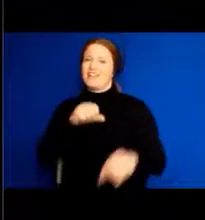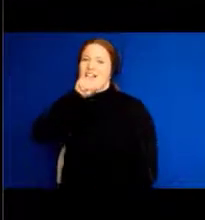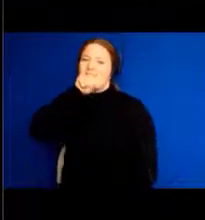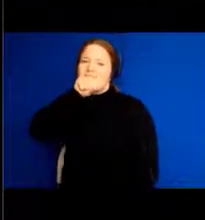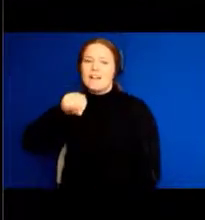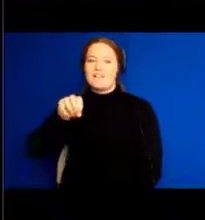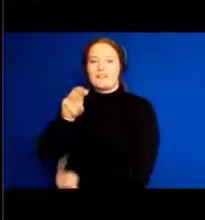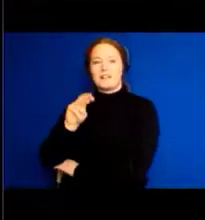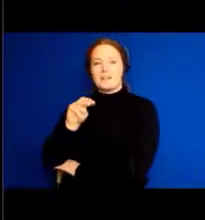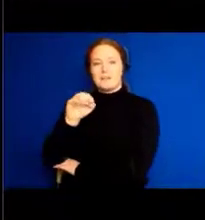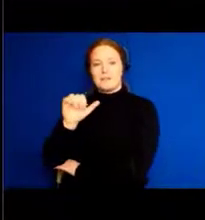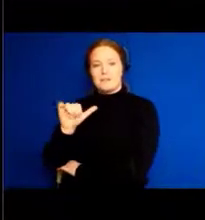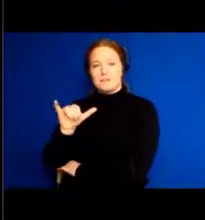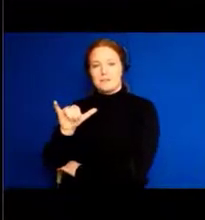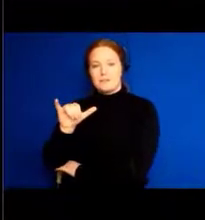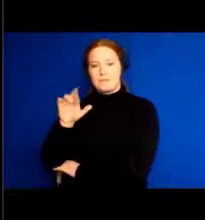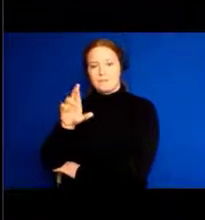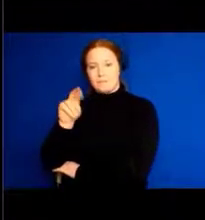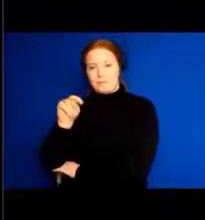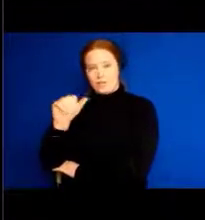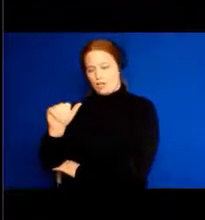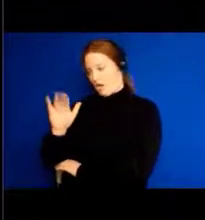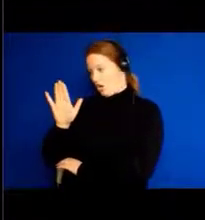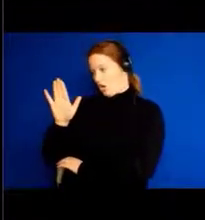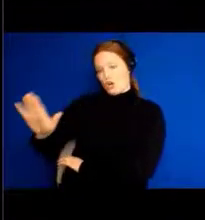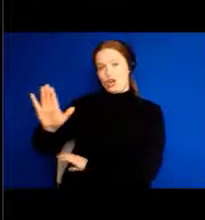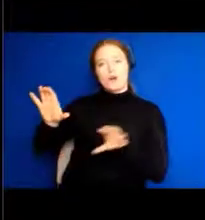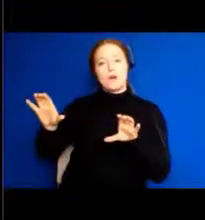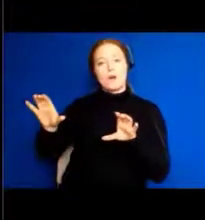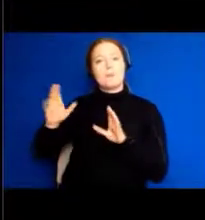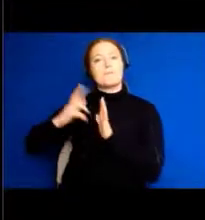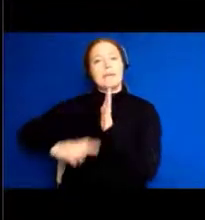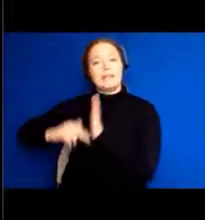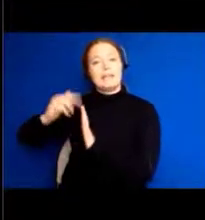Would you like to talk about what went into this one for you?